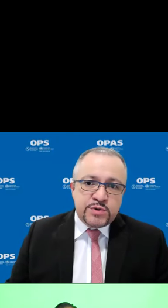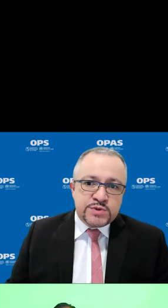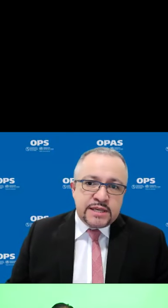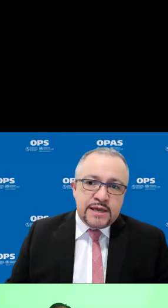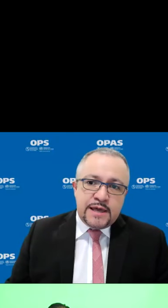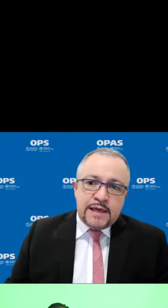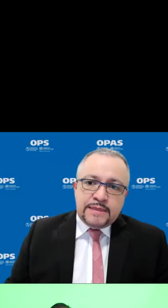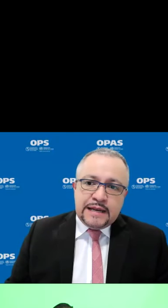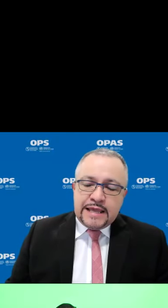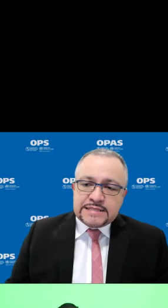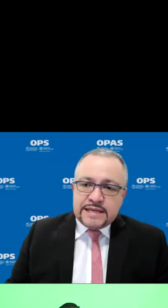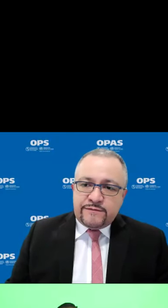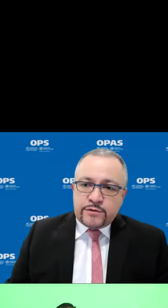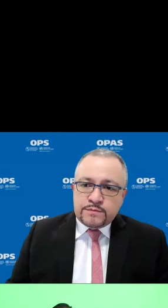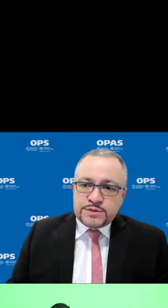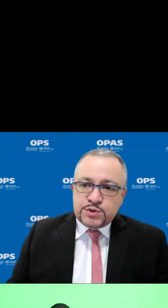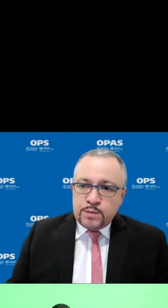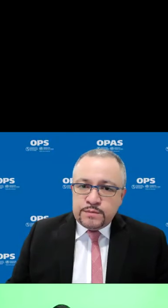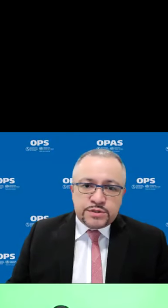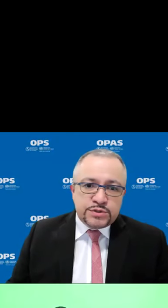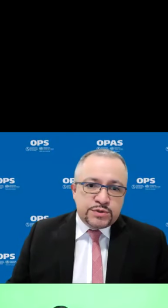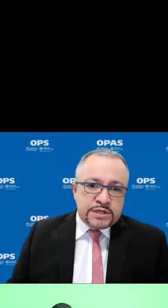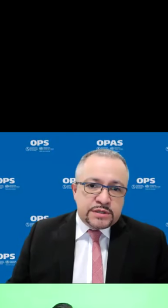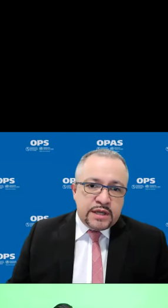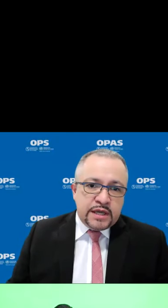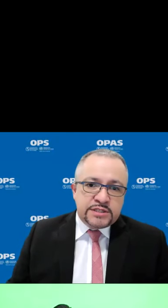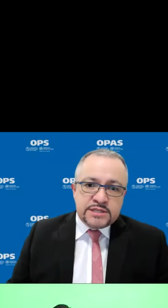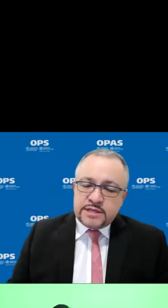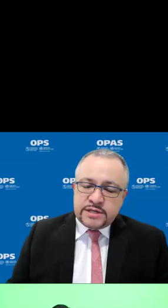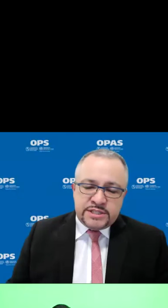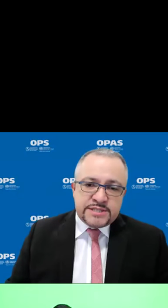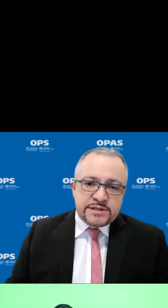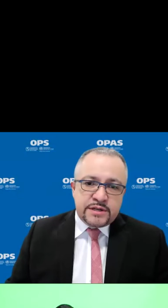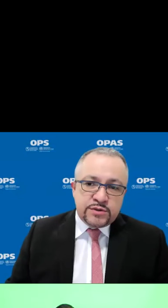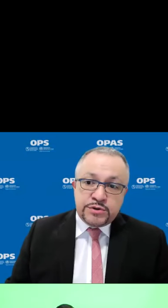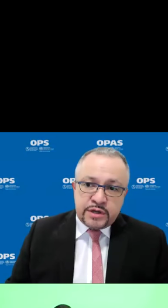session using the link sent from Zoom to their